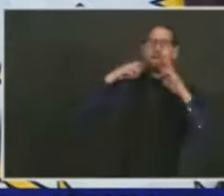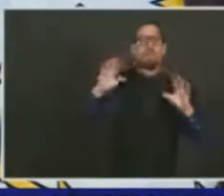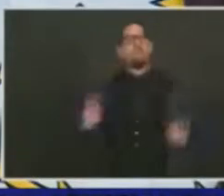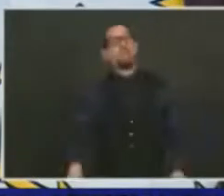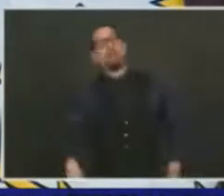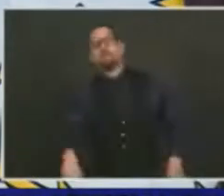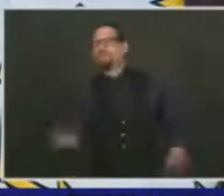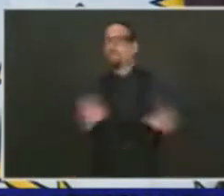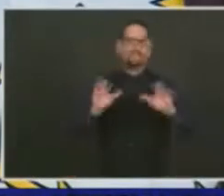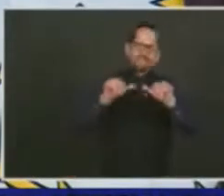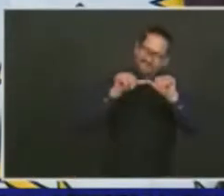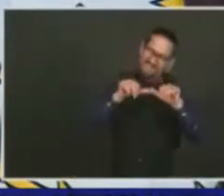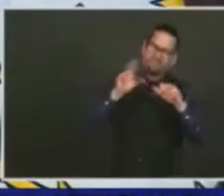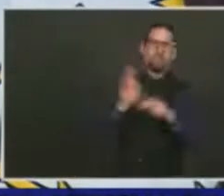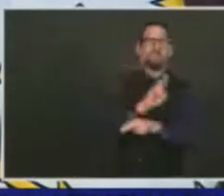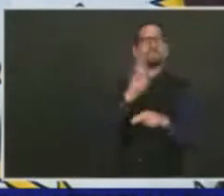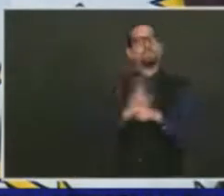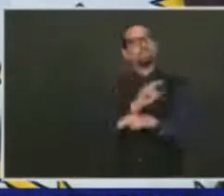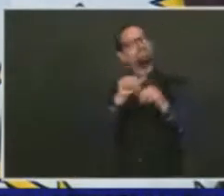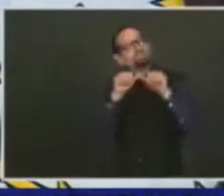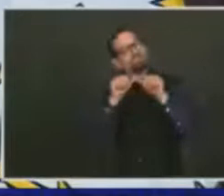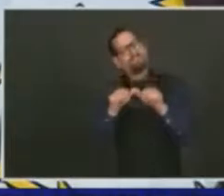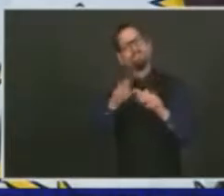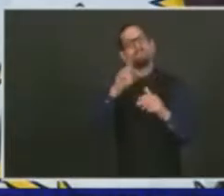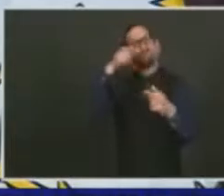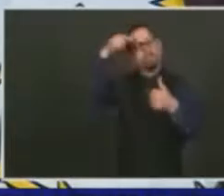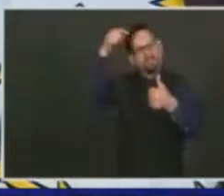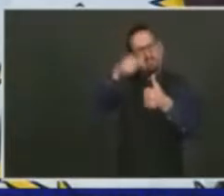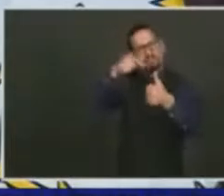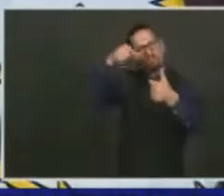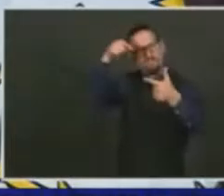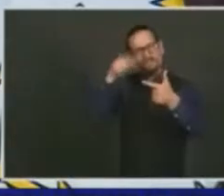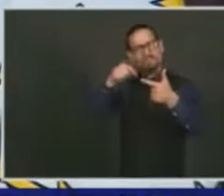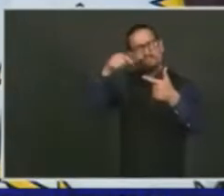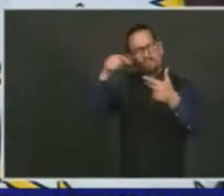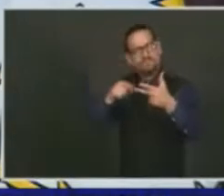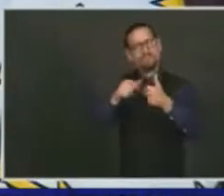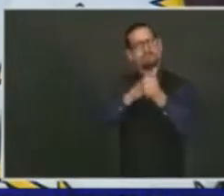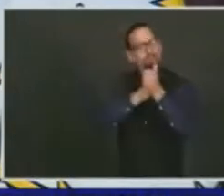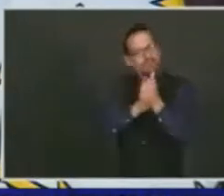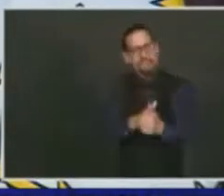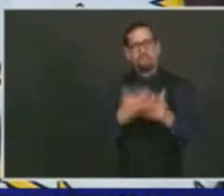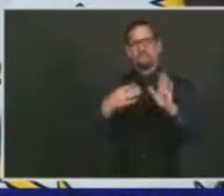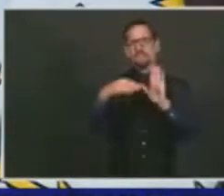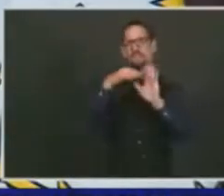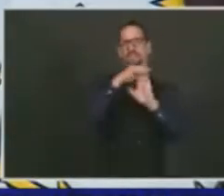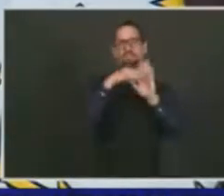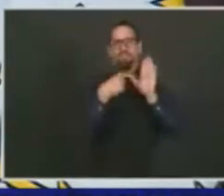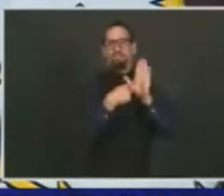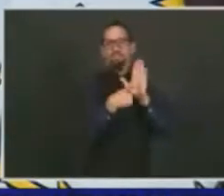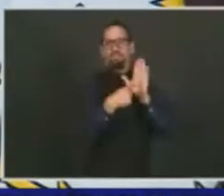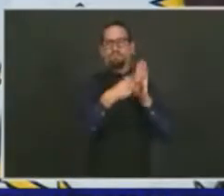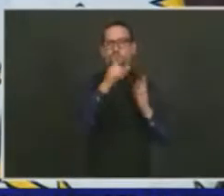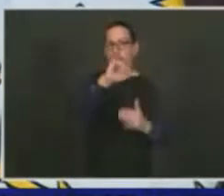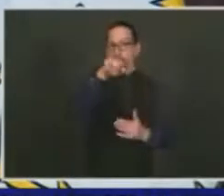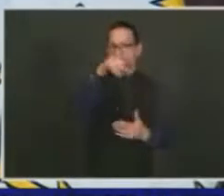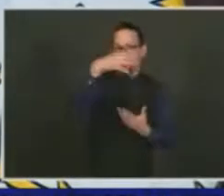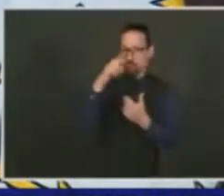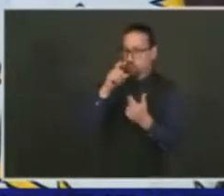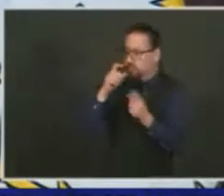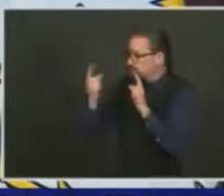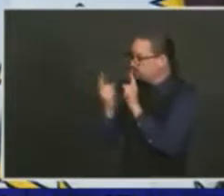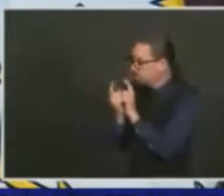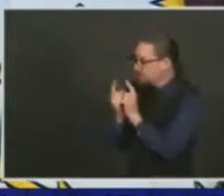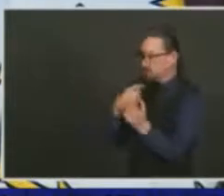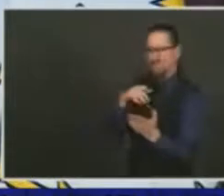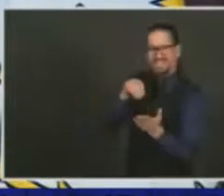So I'm giving you really specific things to do. Make that list of people you must be with over the next couple of